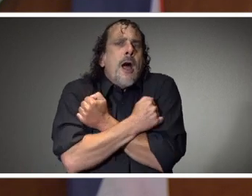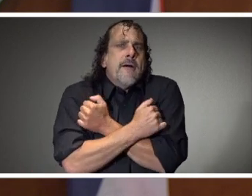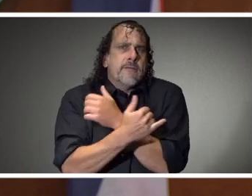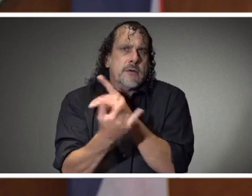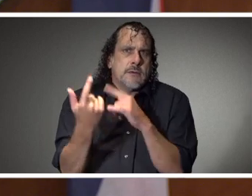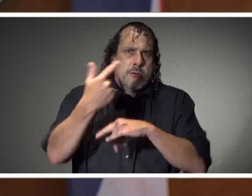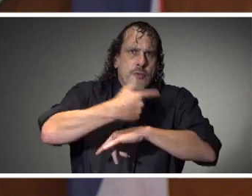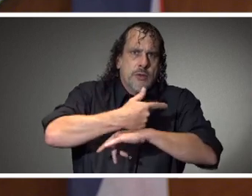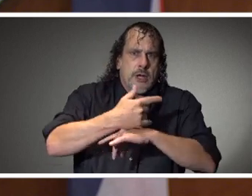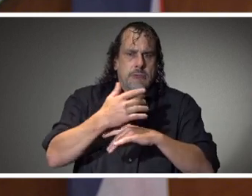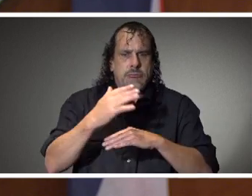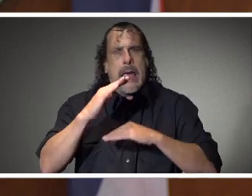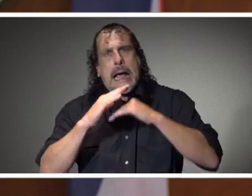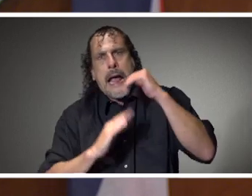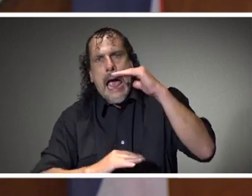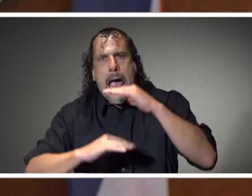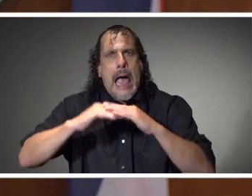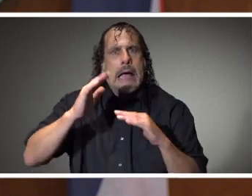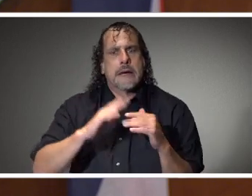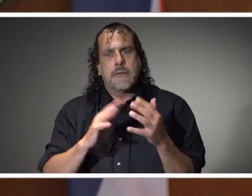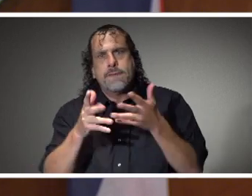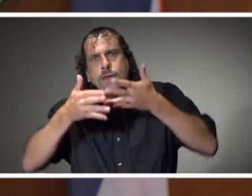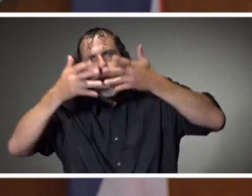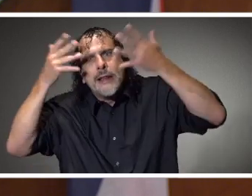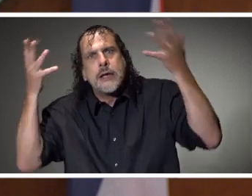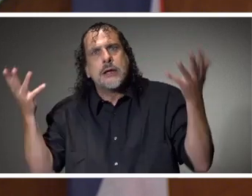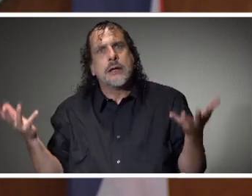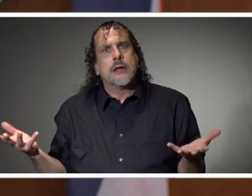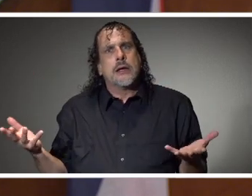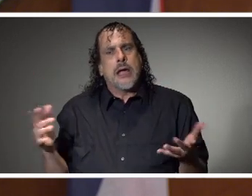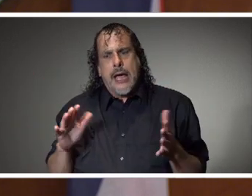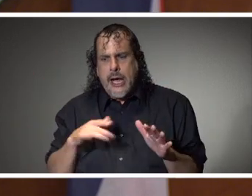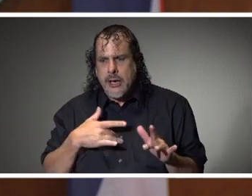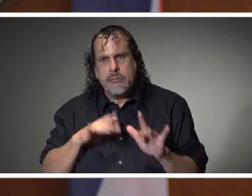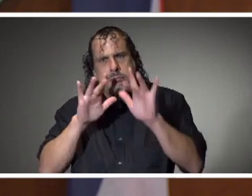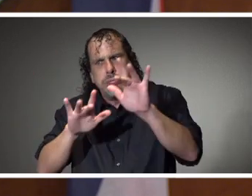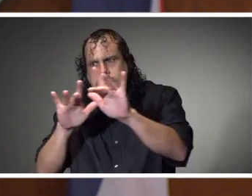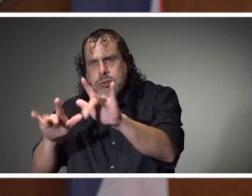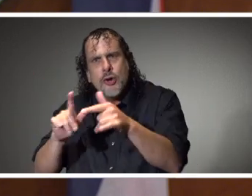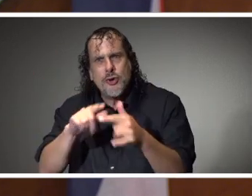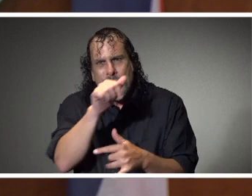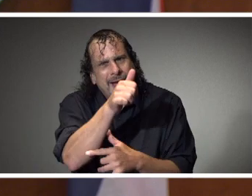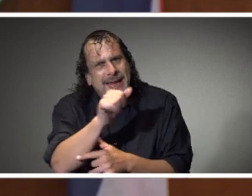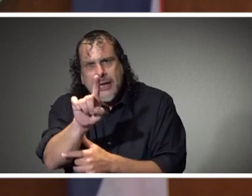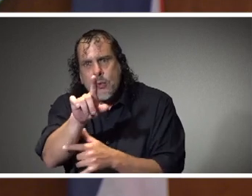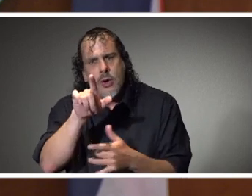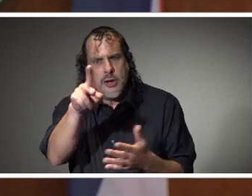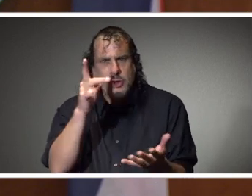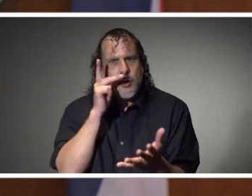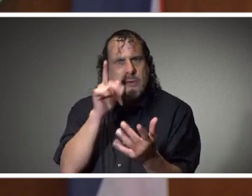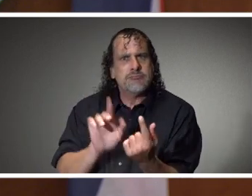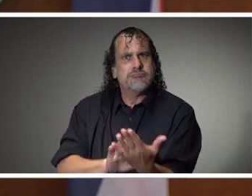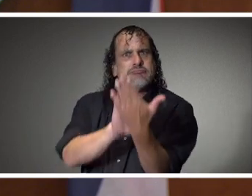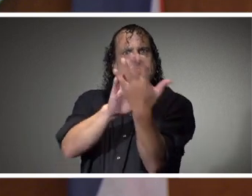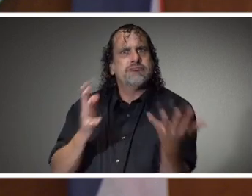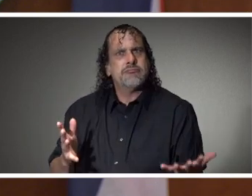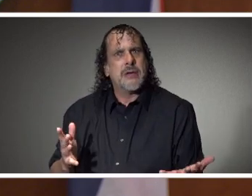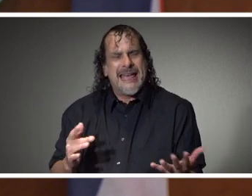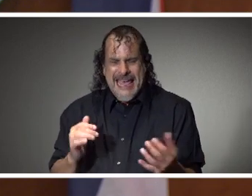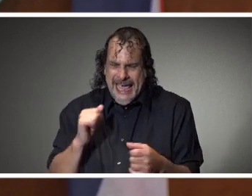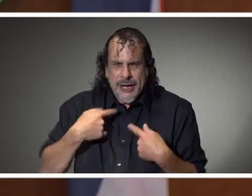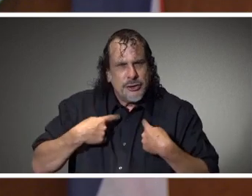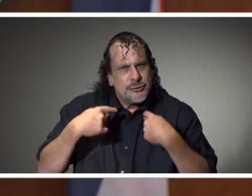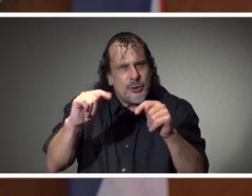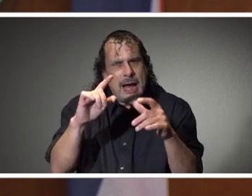extra kindness. And please be willing to show empathy to anyone you encounter, and make an effort